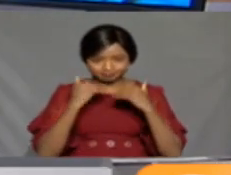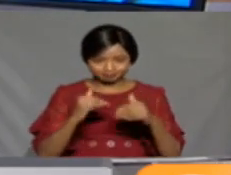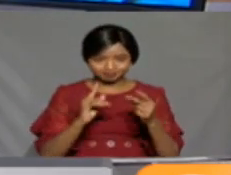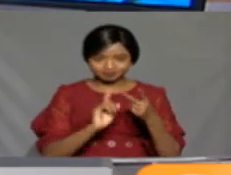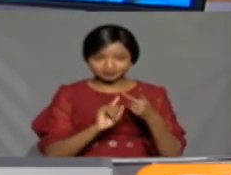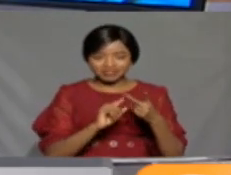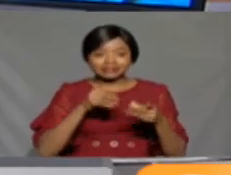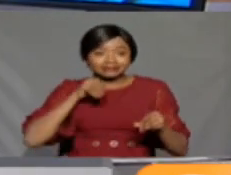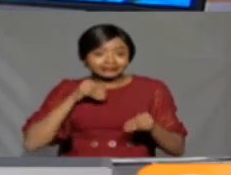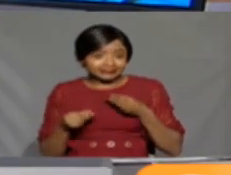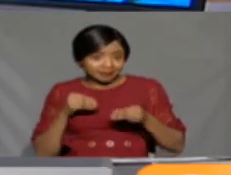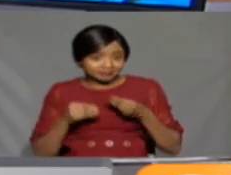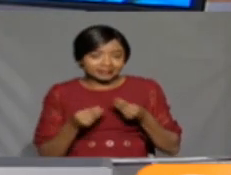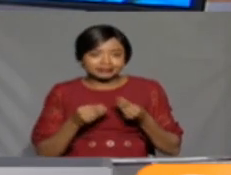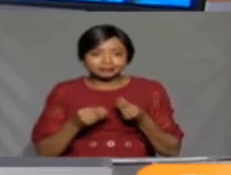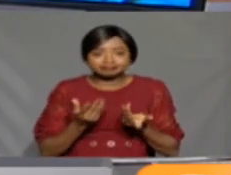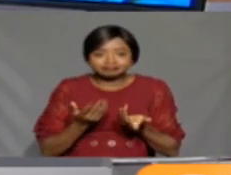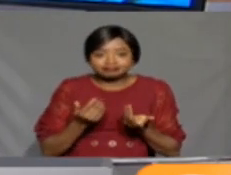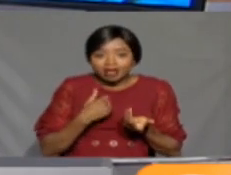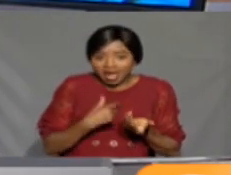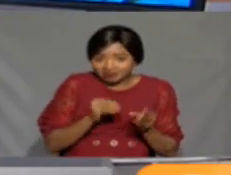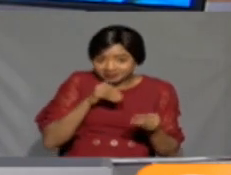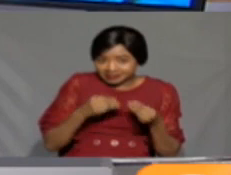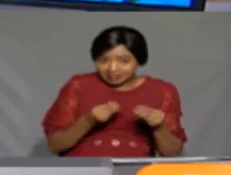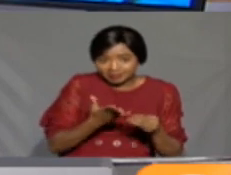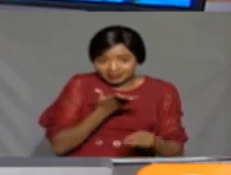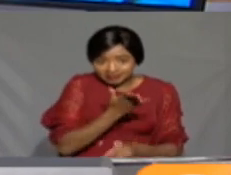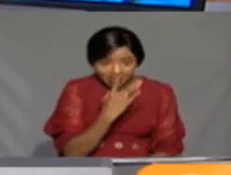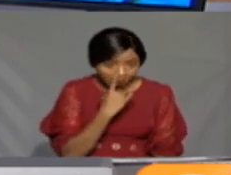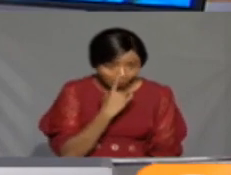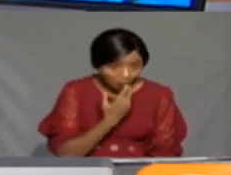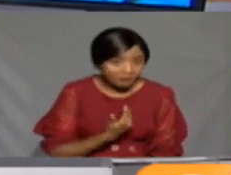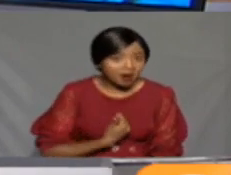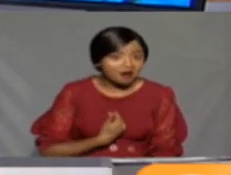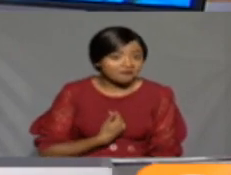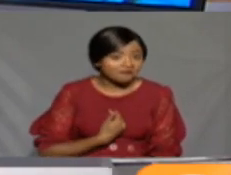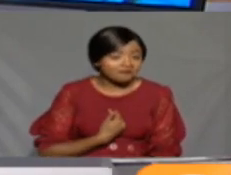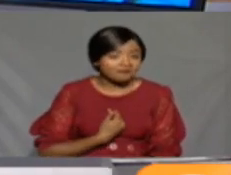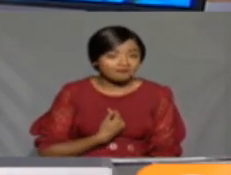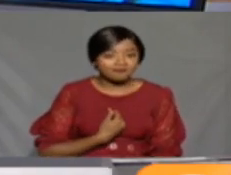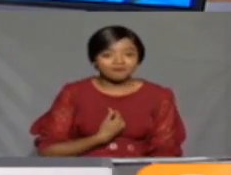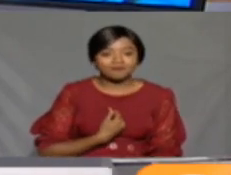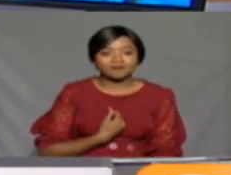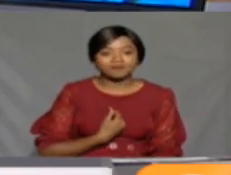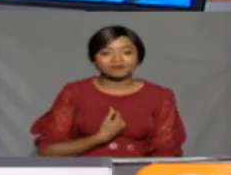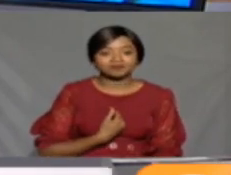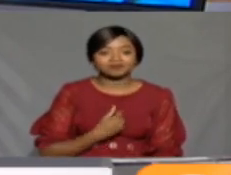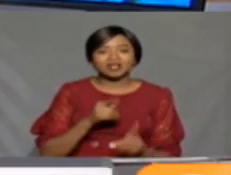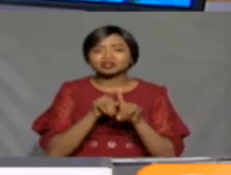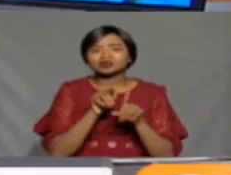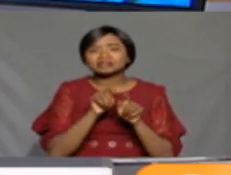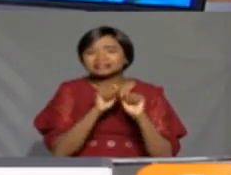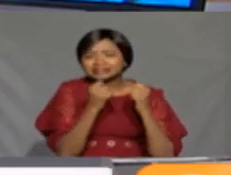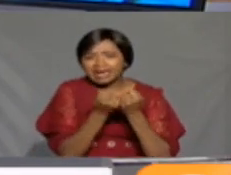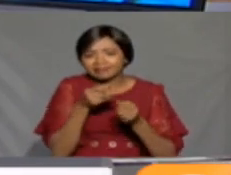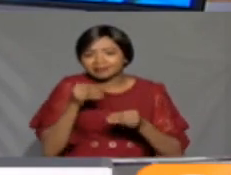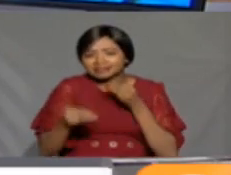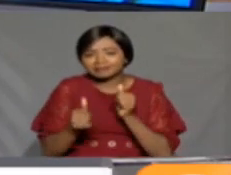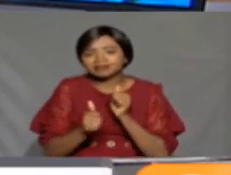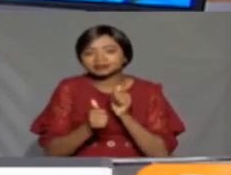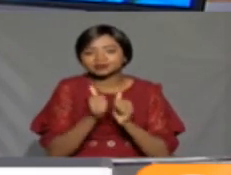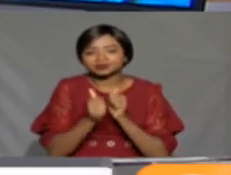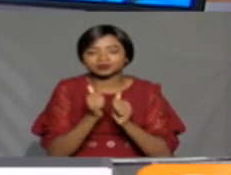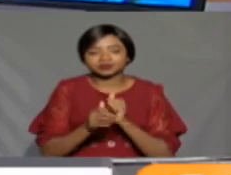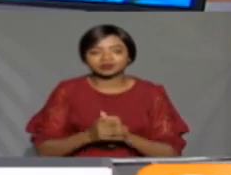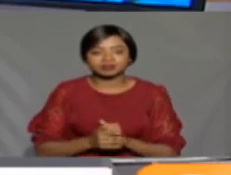disability. They'll want to know, are there any forms of disability or persons with disability within the household, and what form of disability